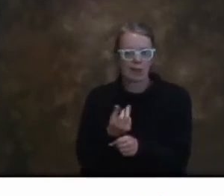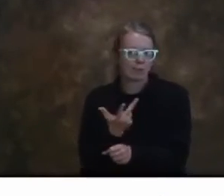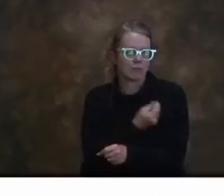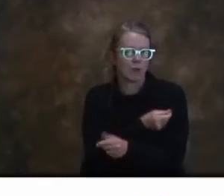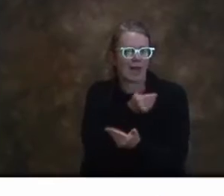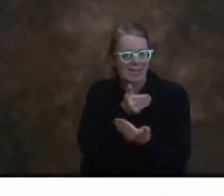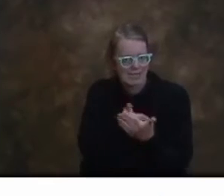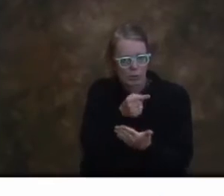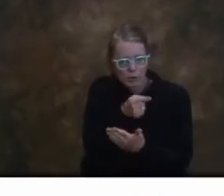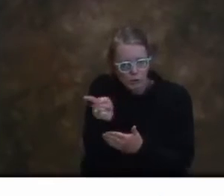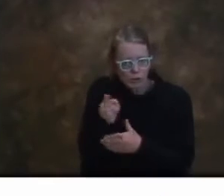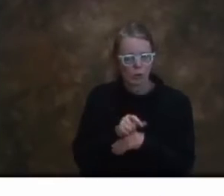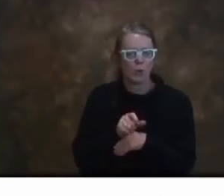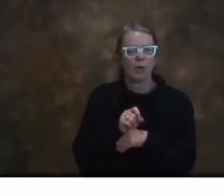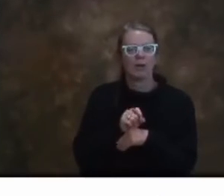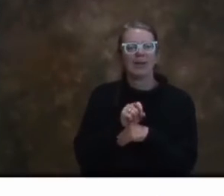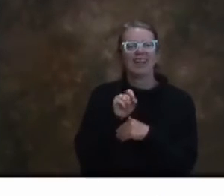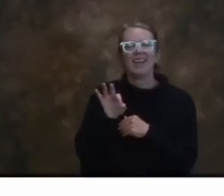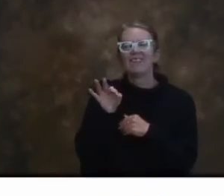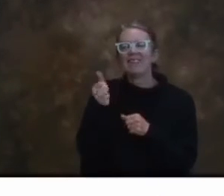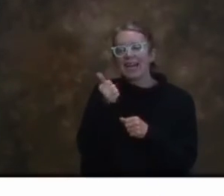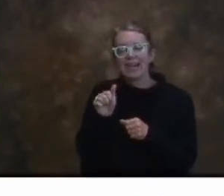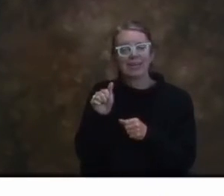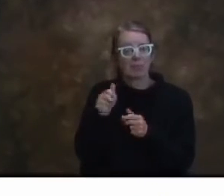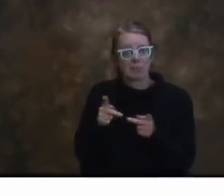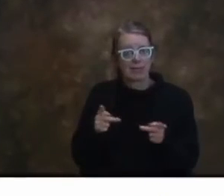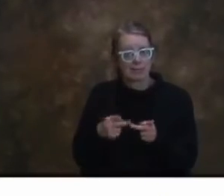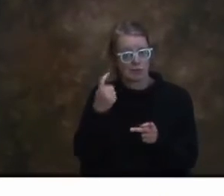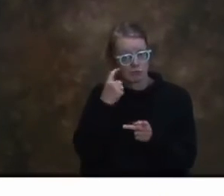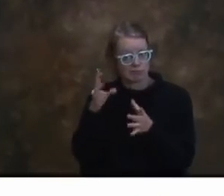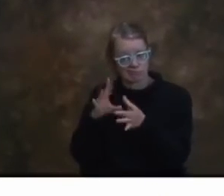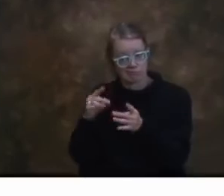one of those spots that I mentioned does not work for you.